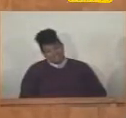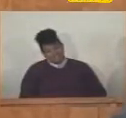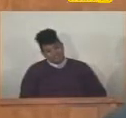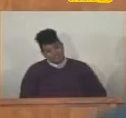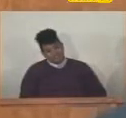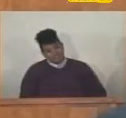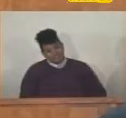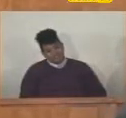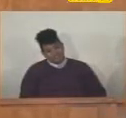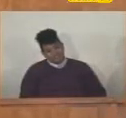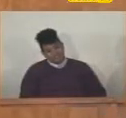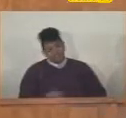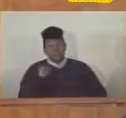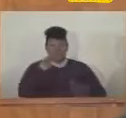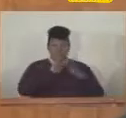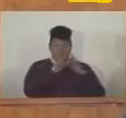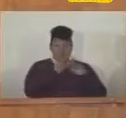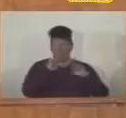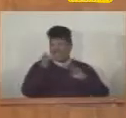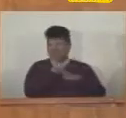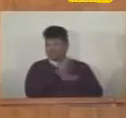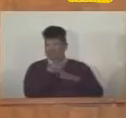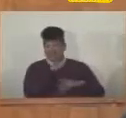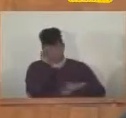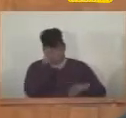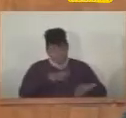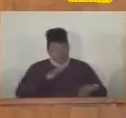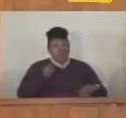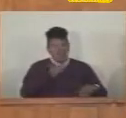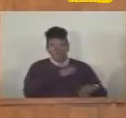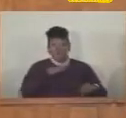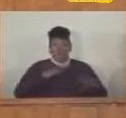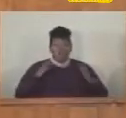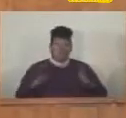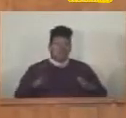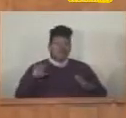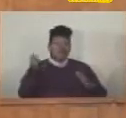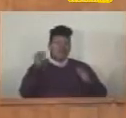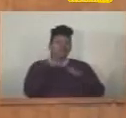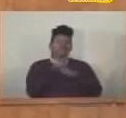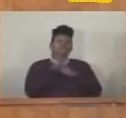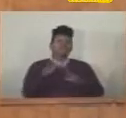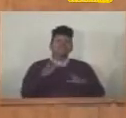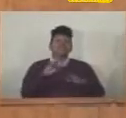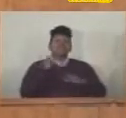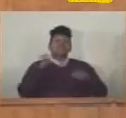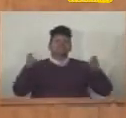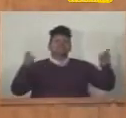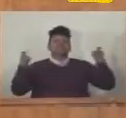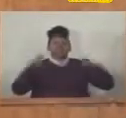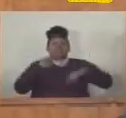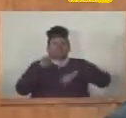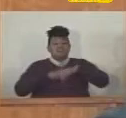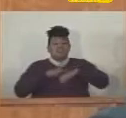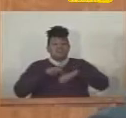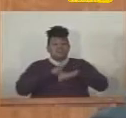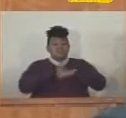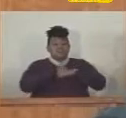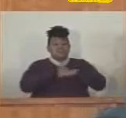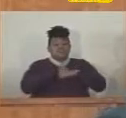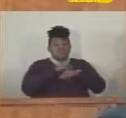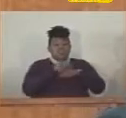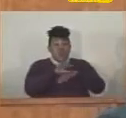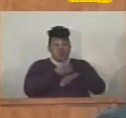any businessman, any commissioner, any minister, any chairman of the National Security Council, as the Prime Minister